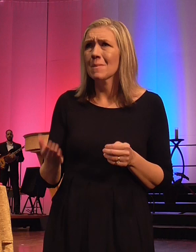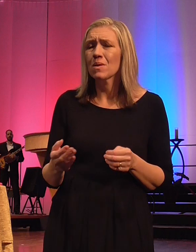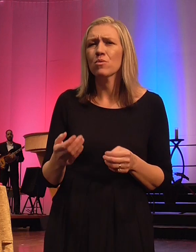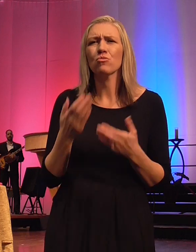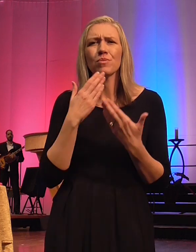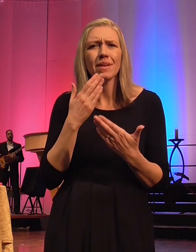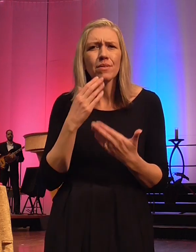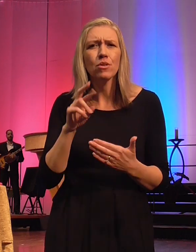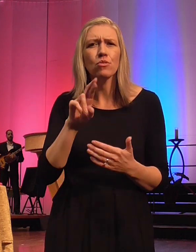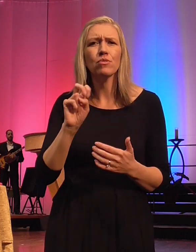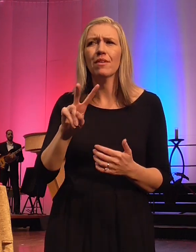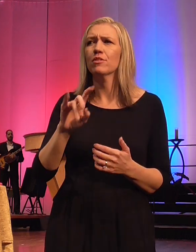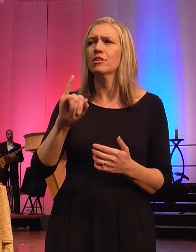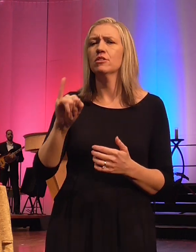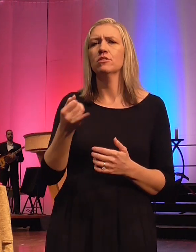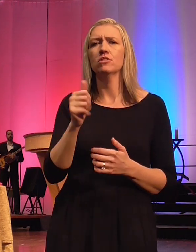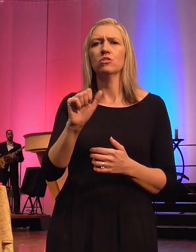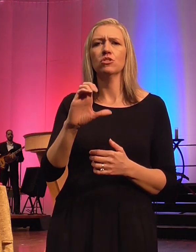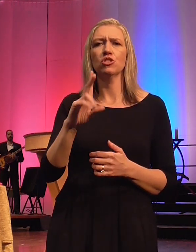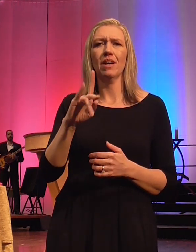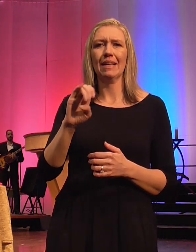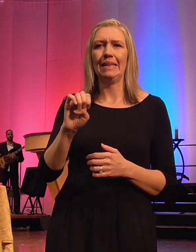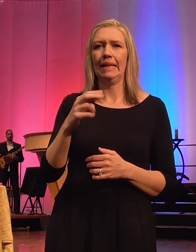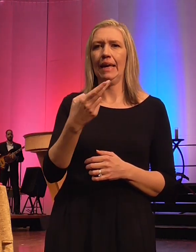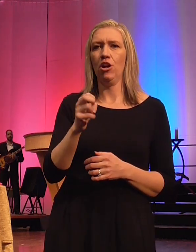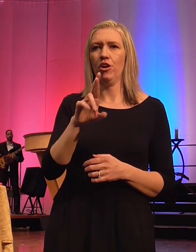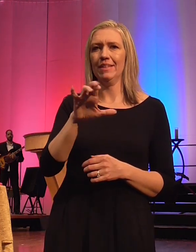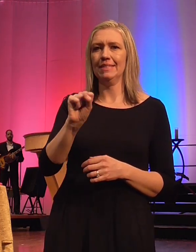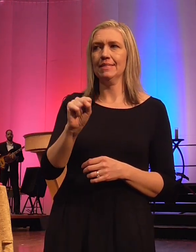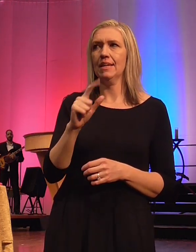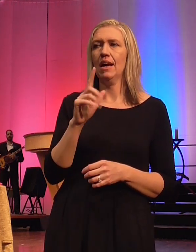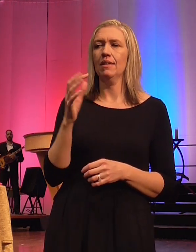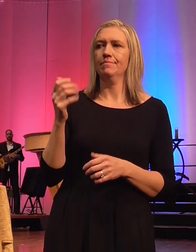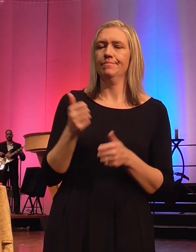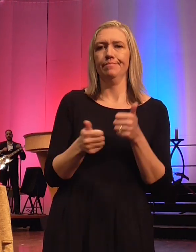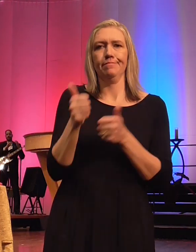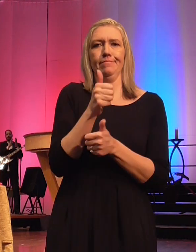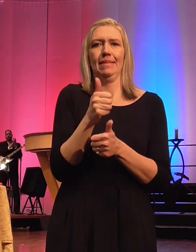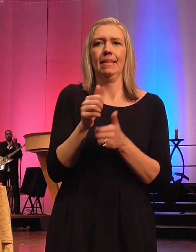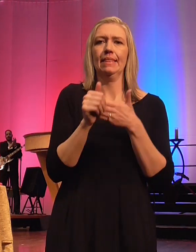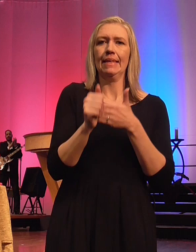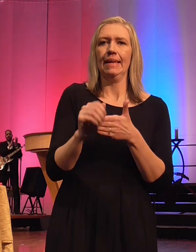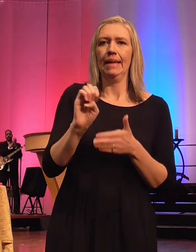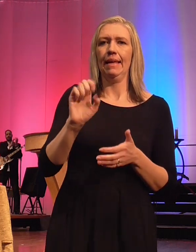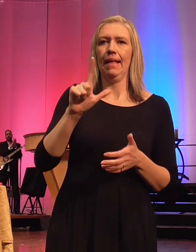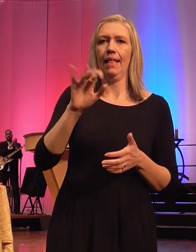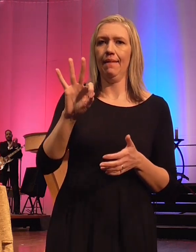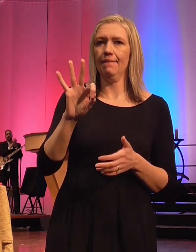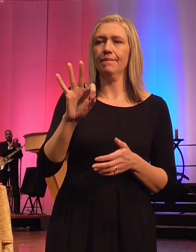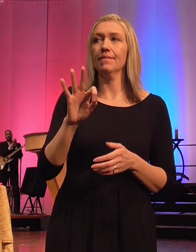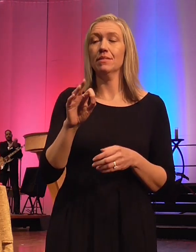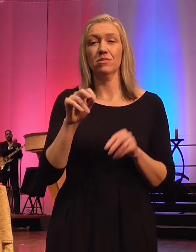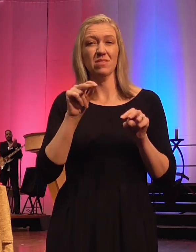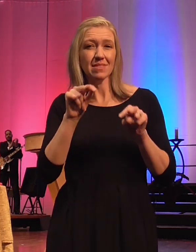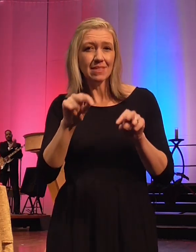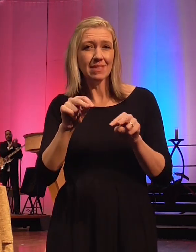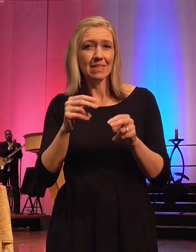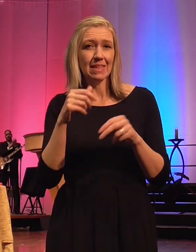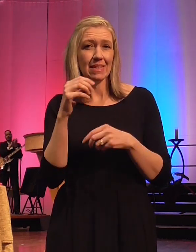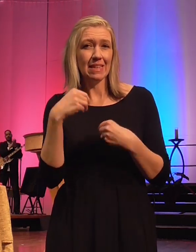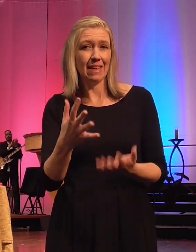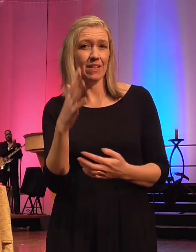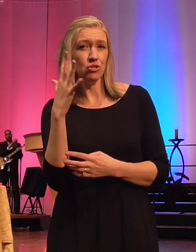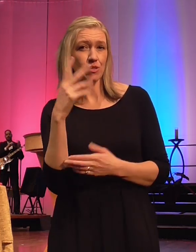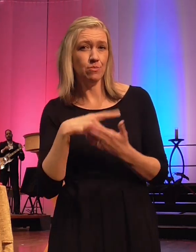Reverend Jackie Harris, our chief elf, and she's been overseeing our Giving Tree project for a few years now. How's it going, Jackie?